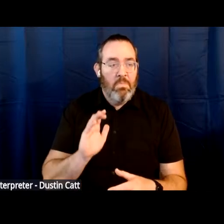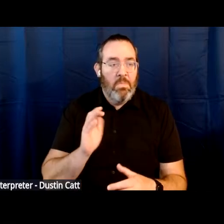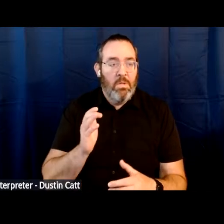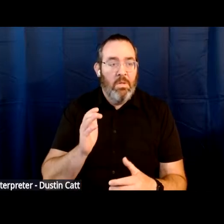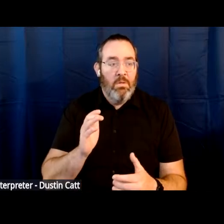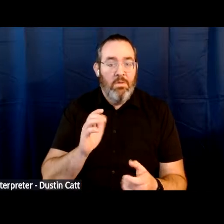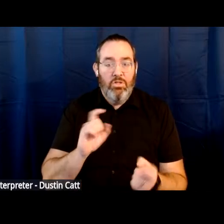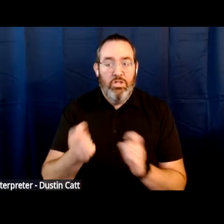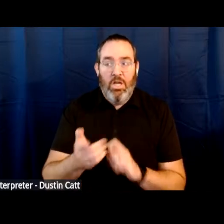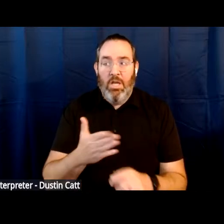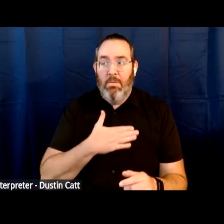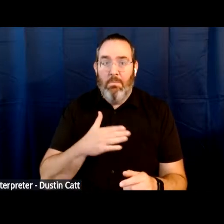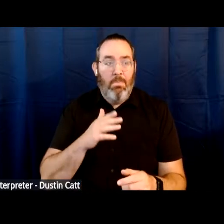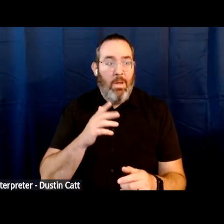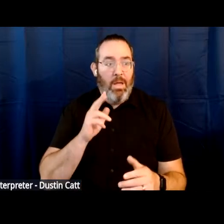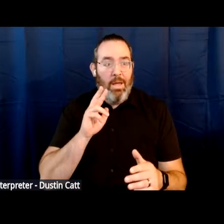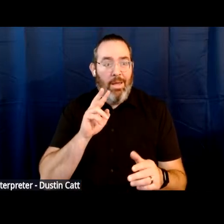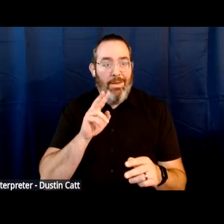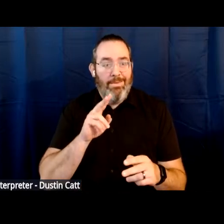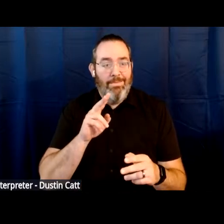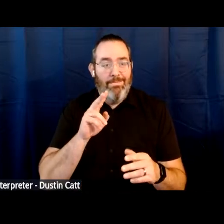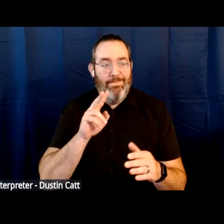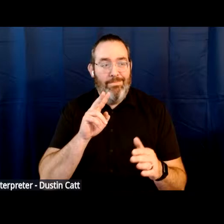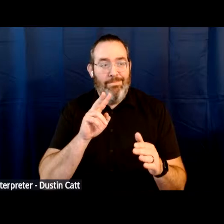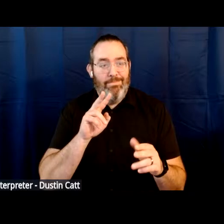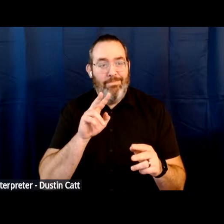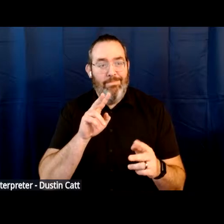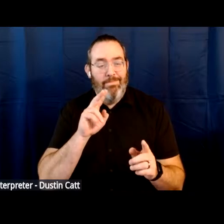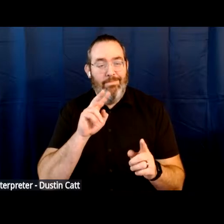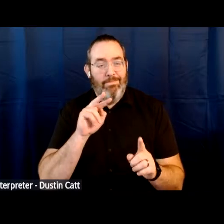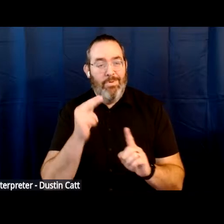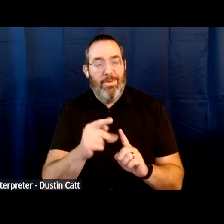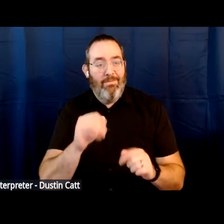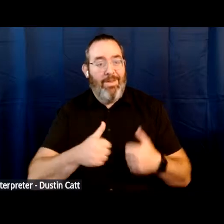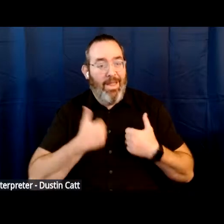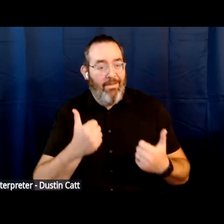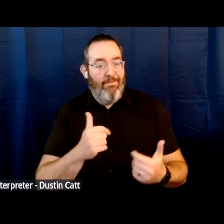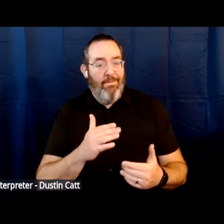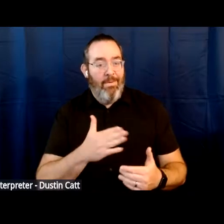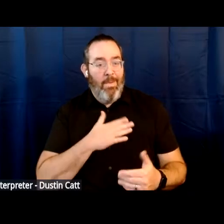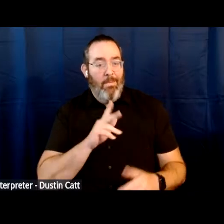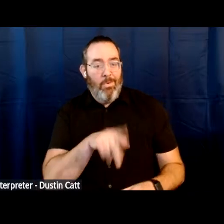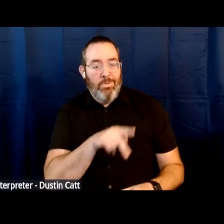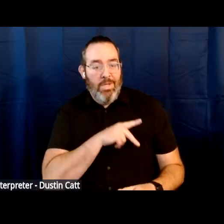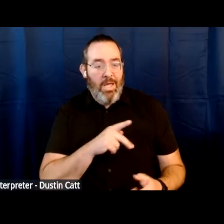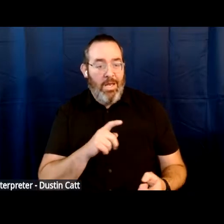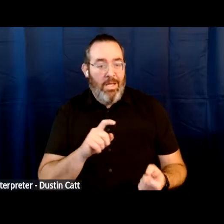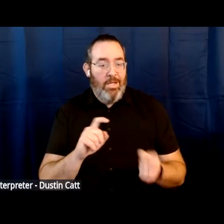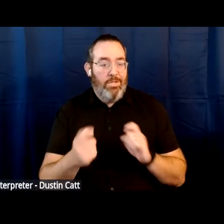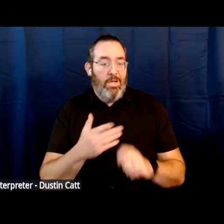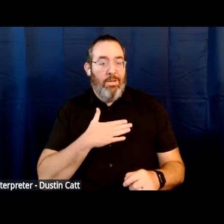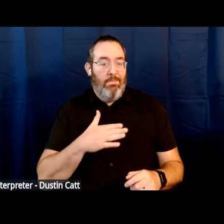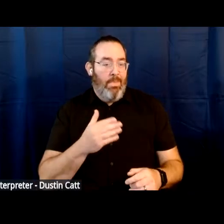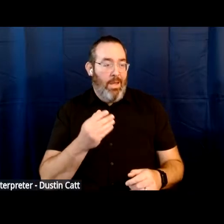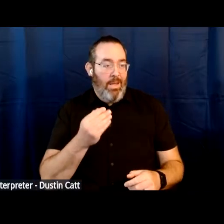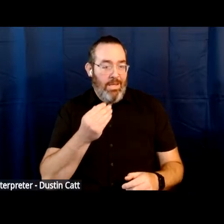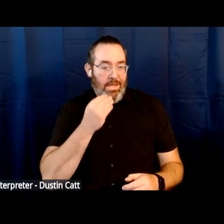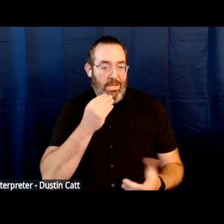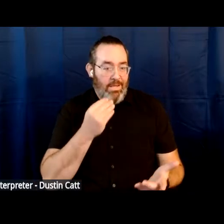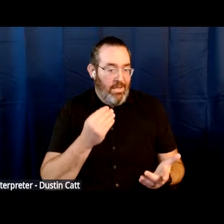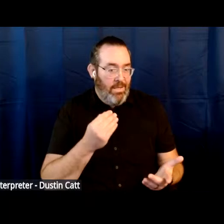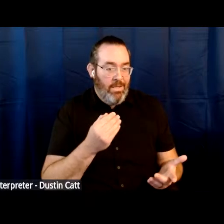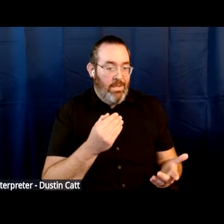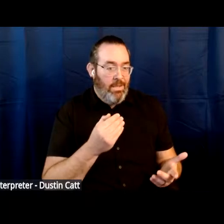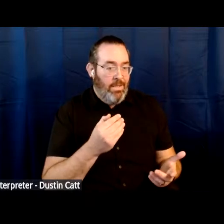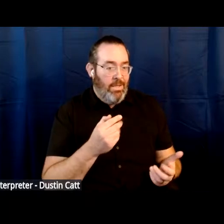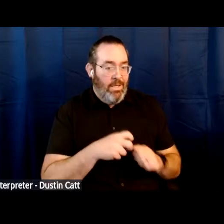my personality. I had many, many issues with eating because, of course, well, let's just describe it since